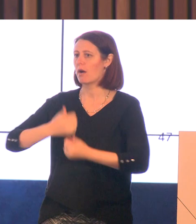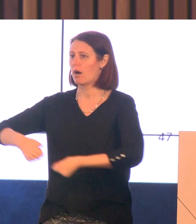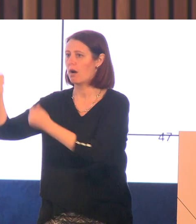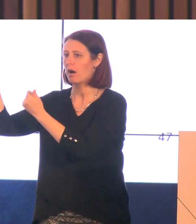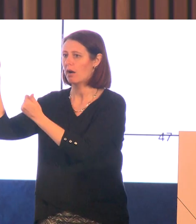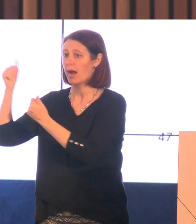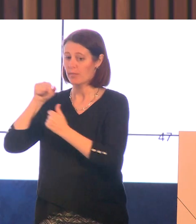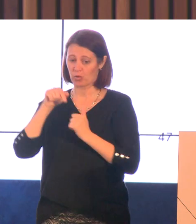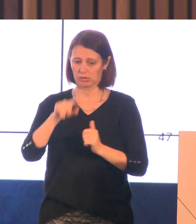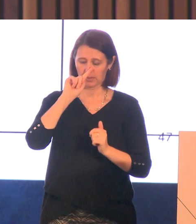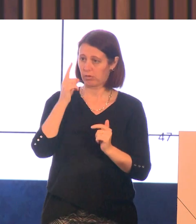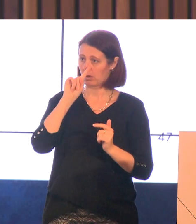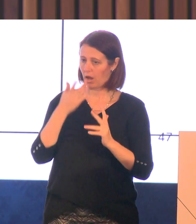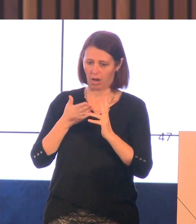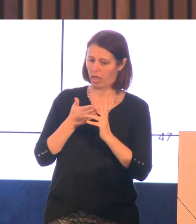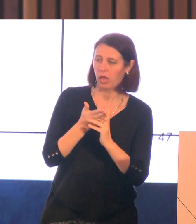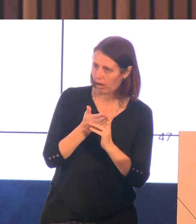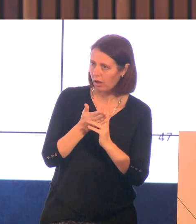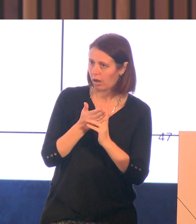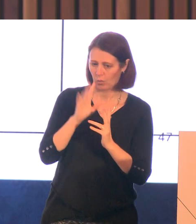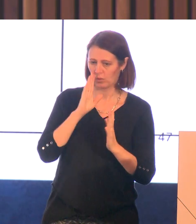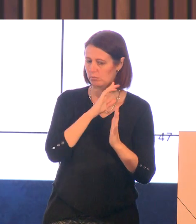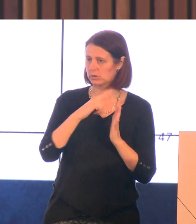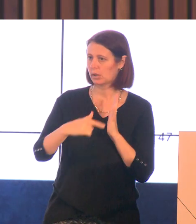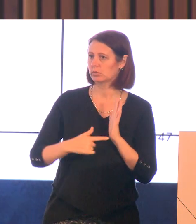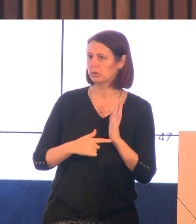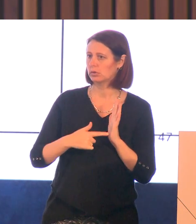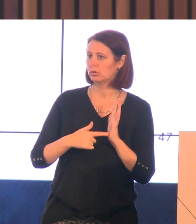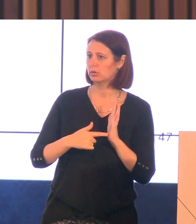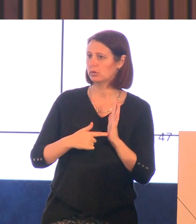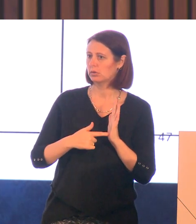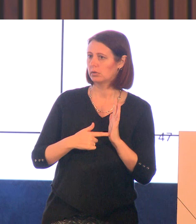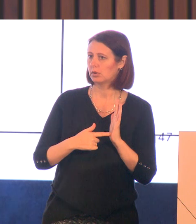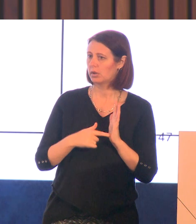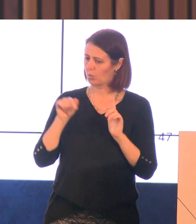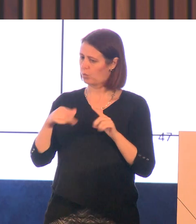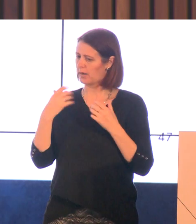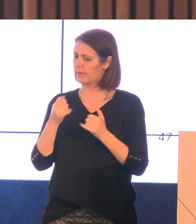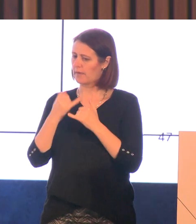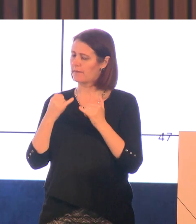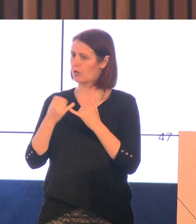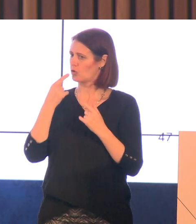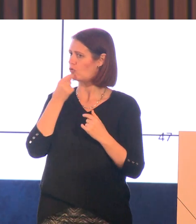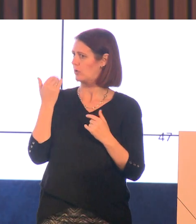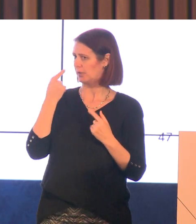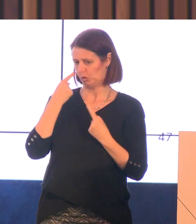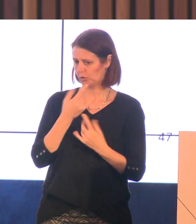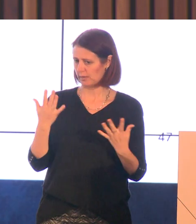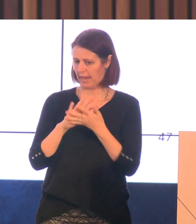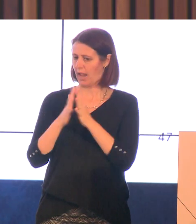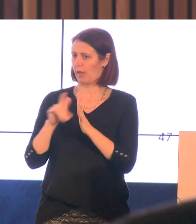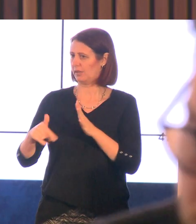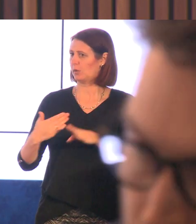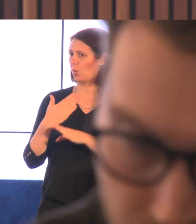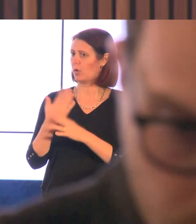but those unable to get in will miss out. We have a very recent demonstration of how this